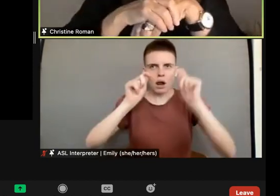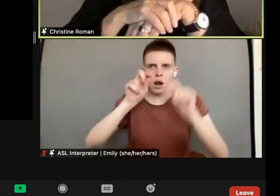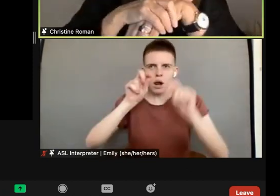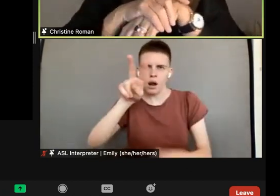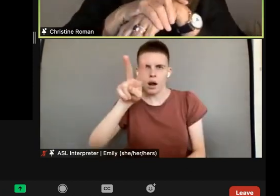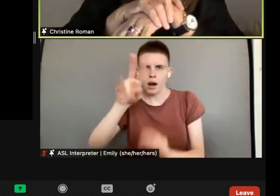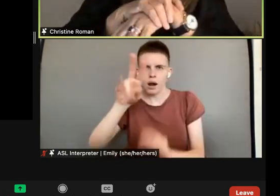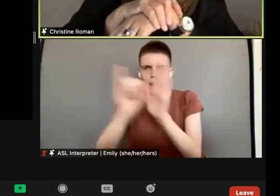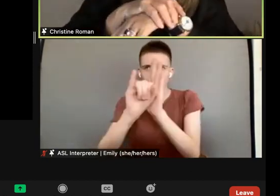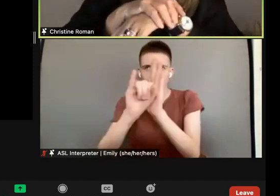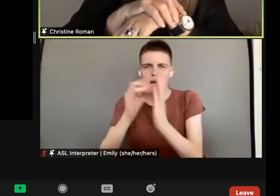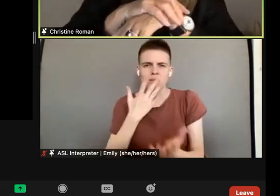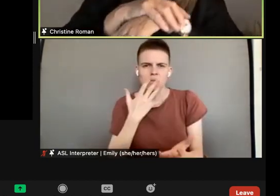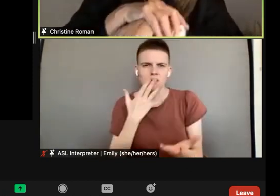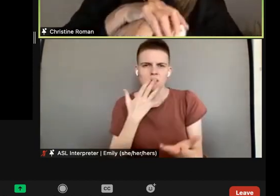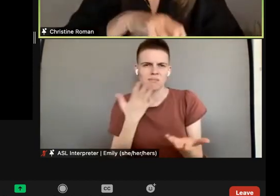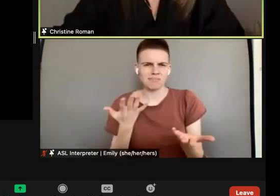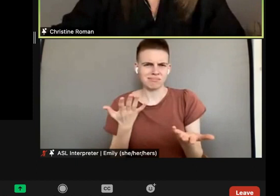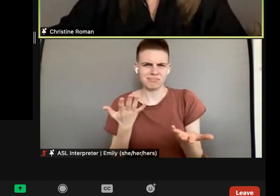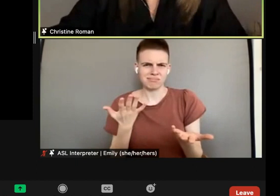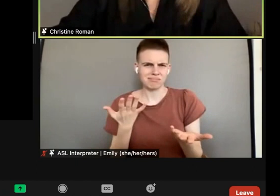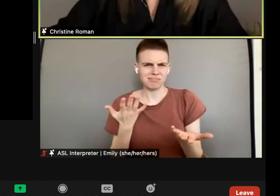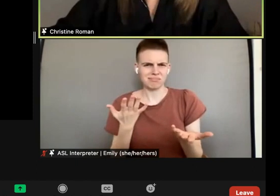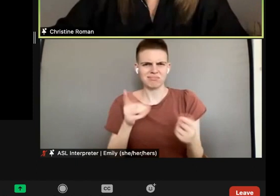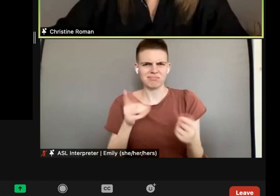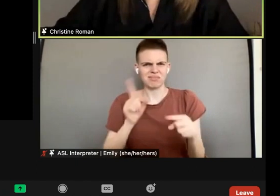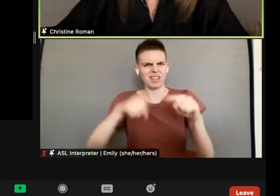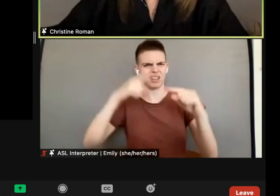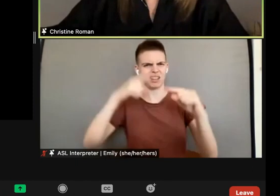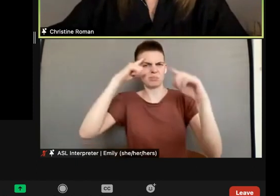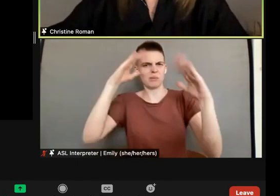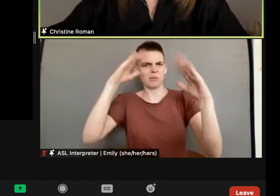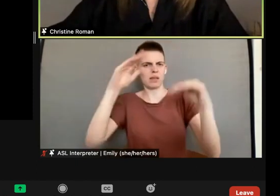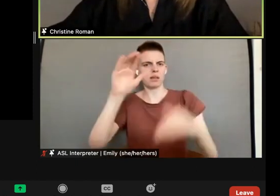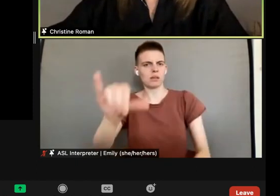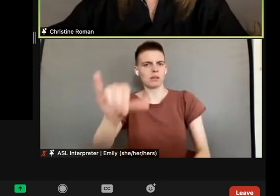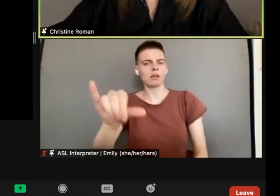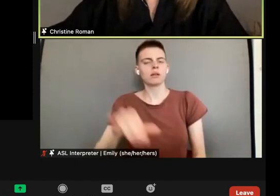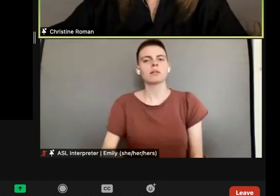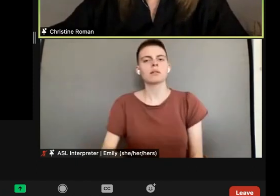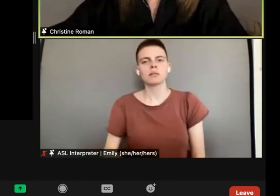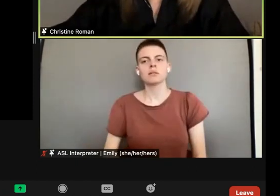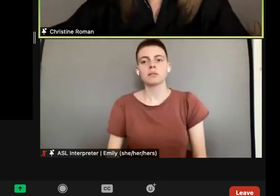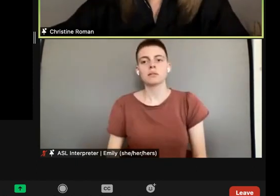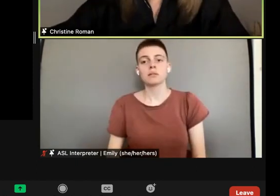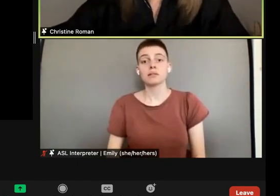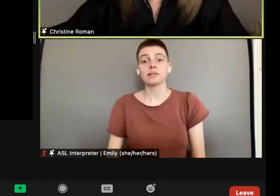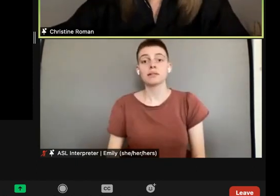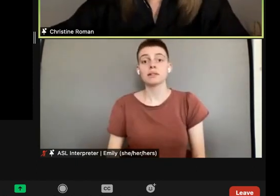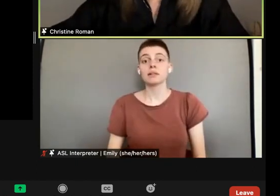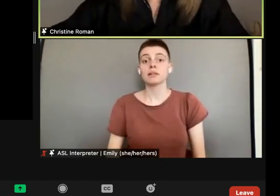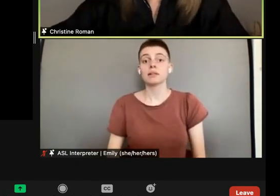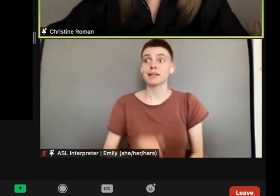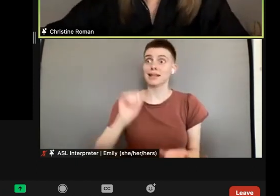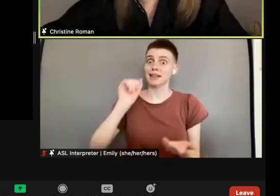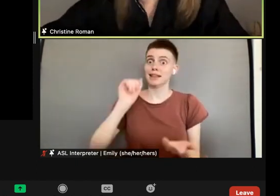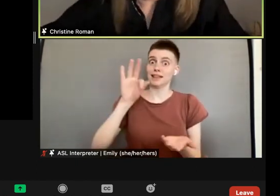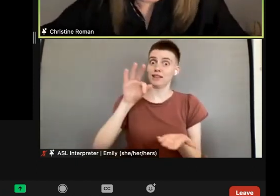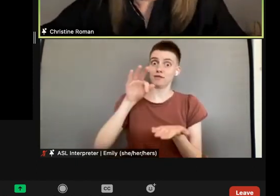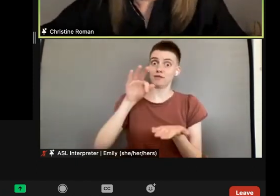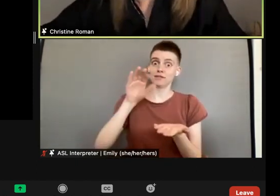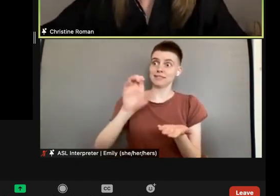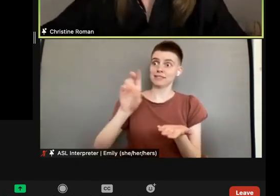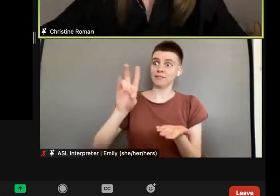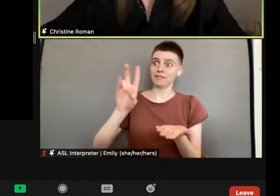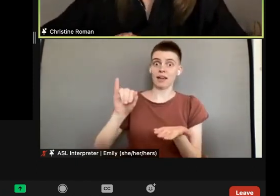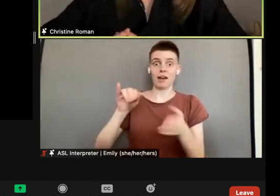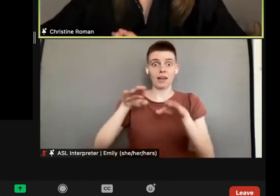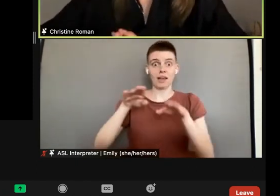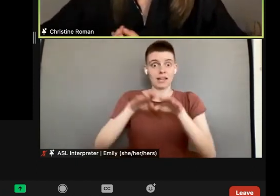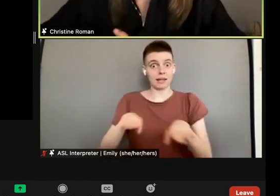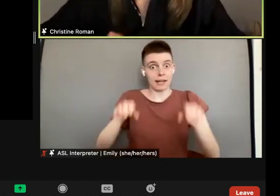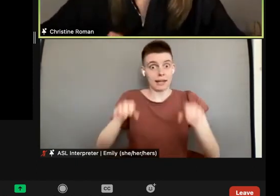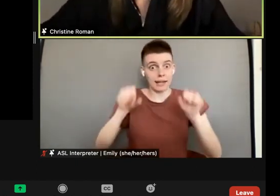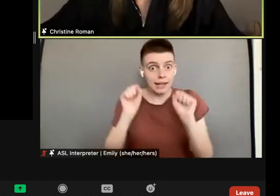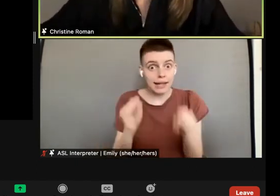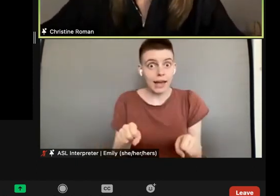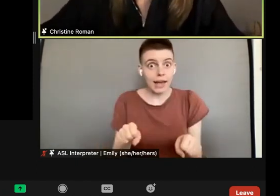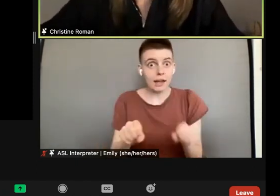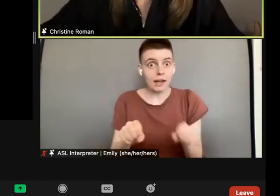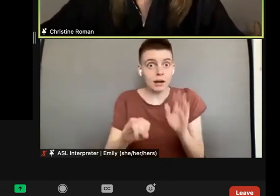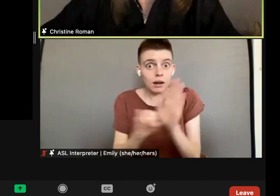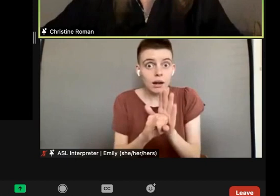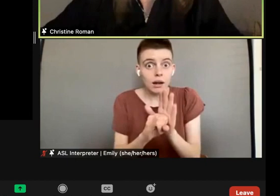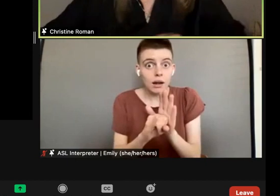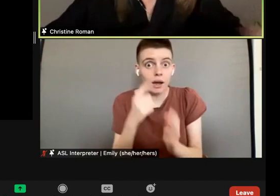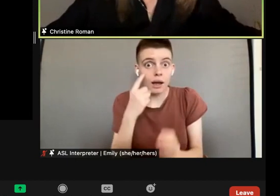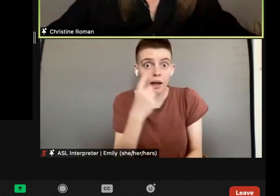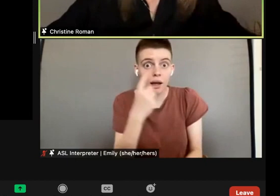easily. So I would be more surprised when the child could actually recognize it. And sometimes they'll know the